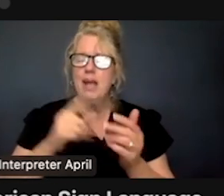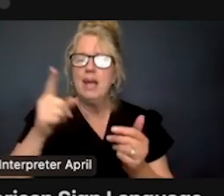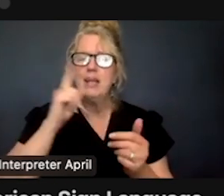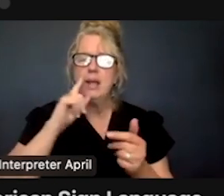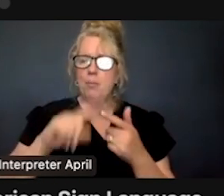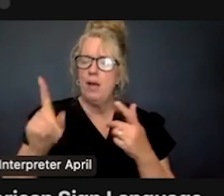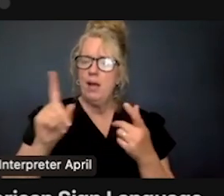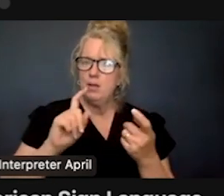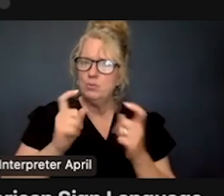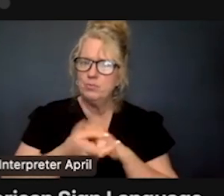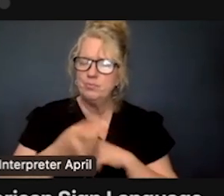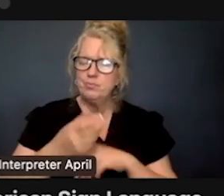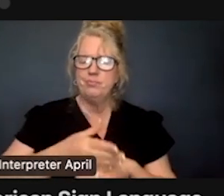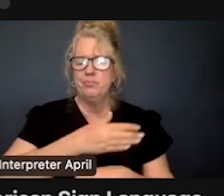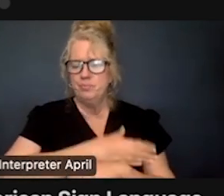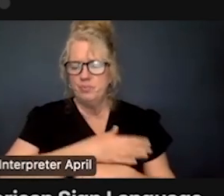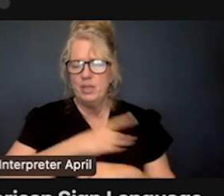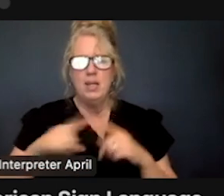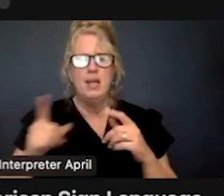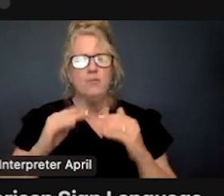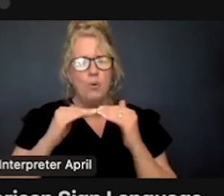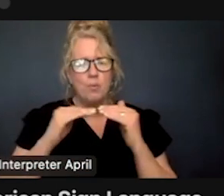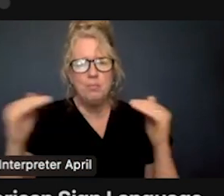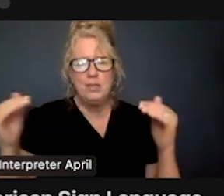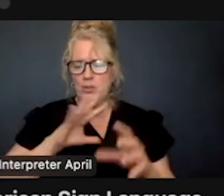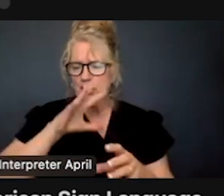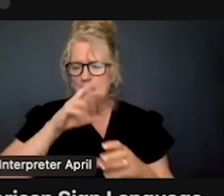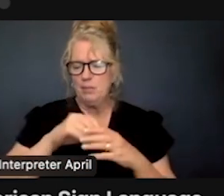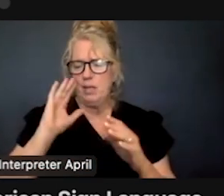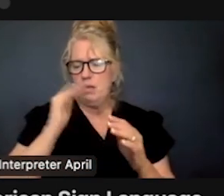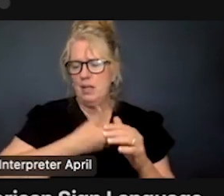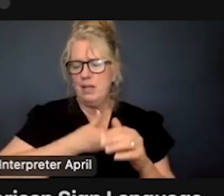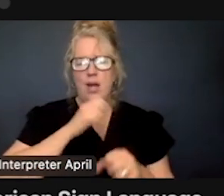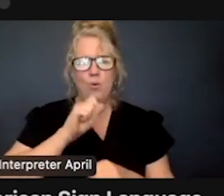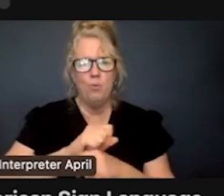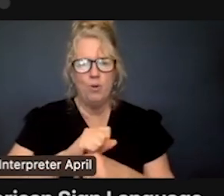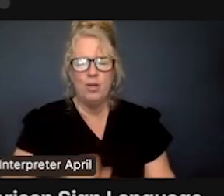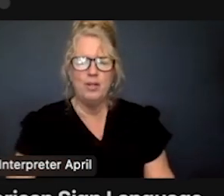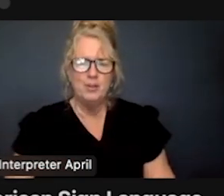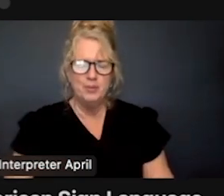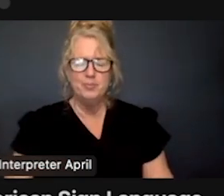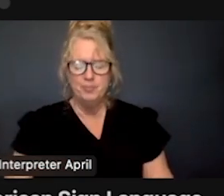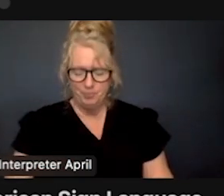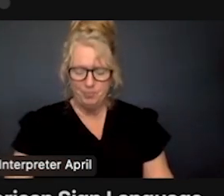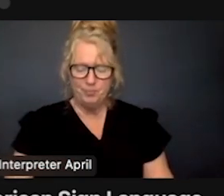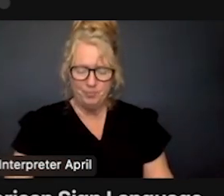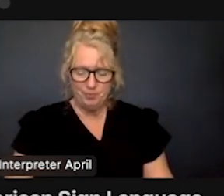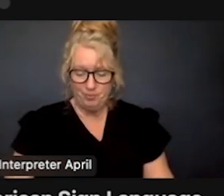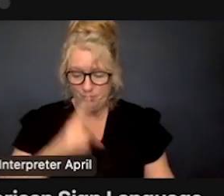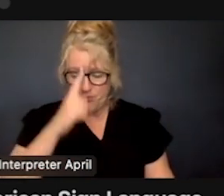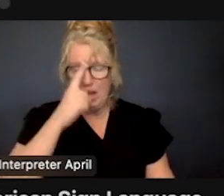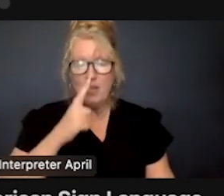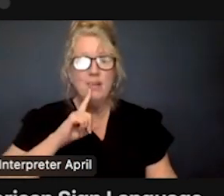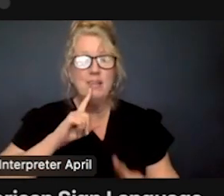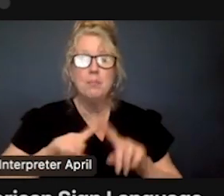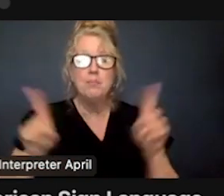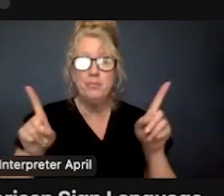around recovery and peer engagement and the work we have to do? Yeah, so I think the big difference,